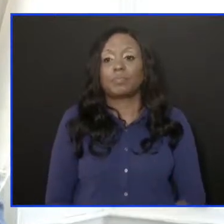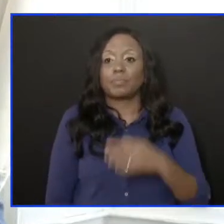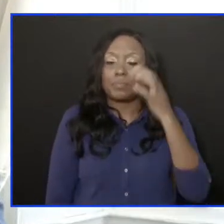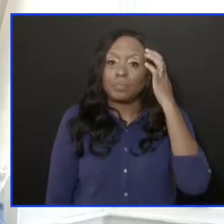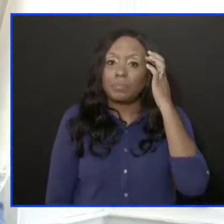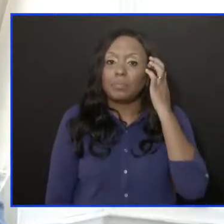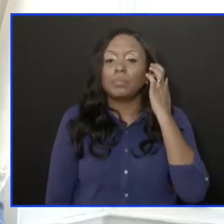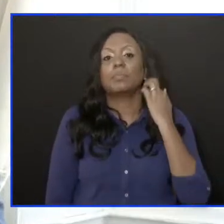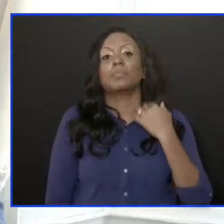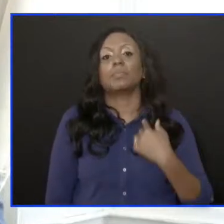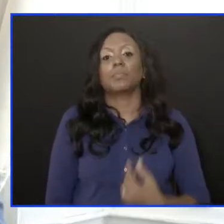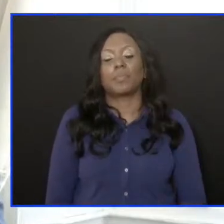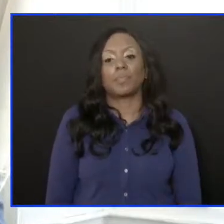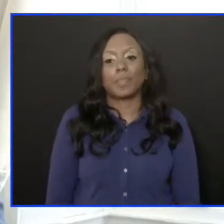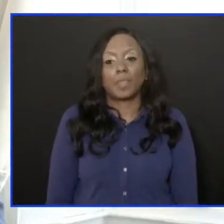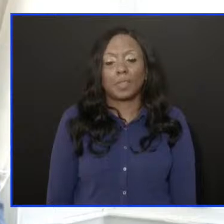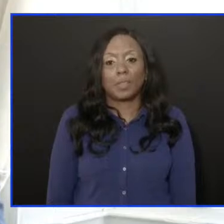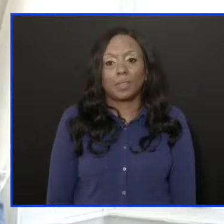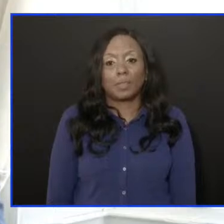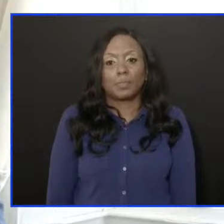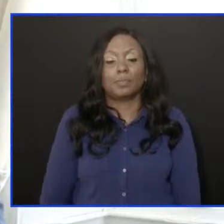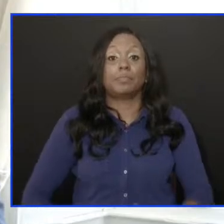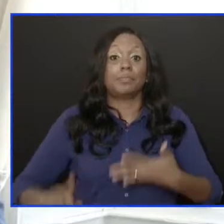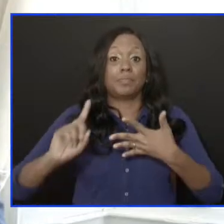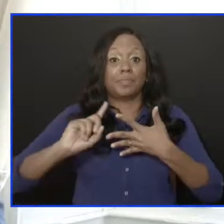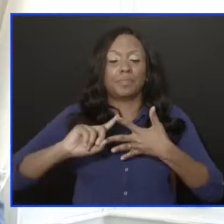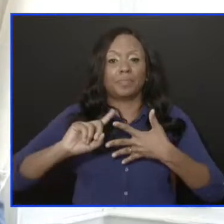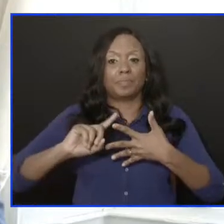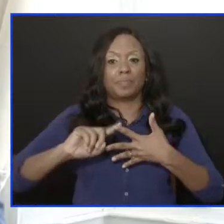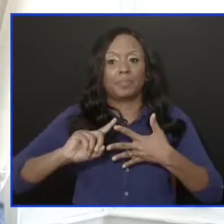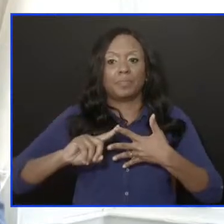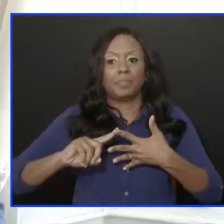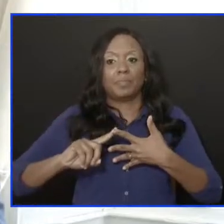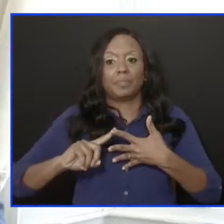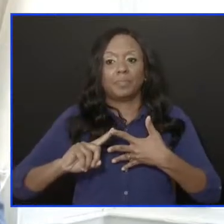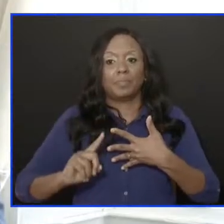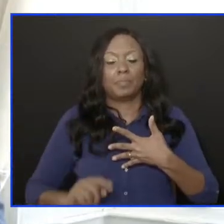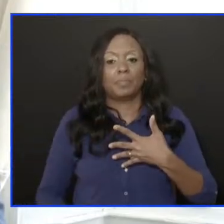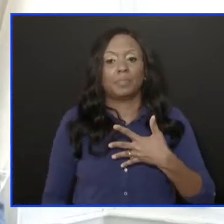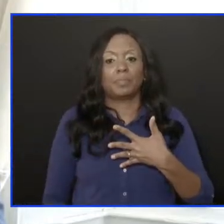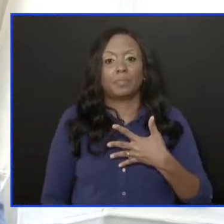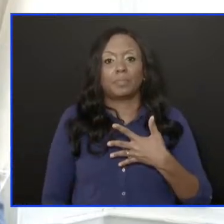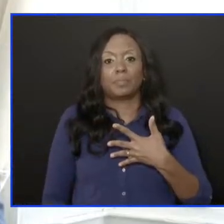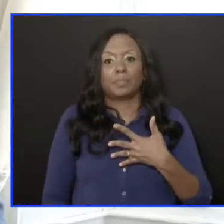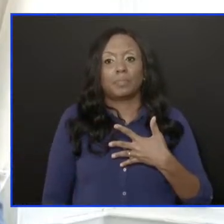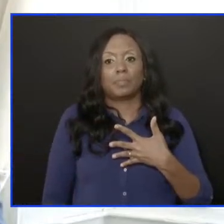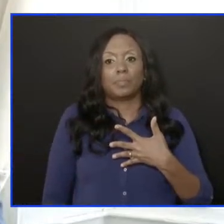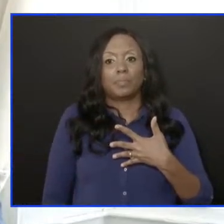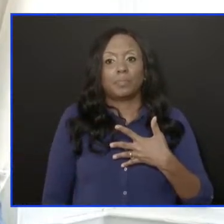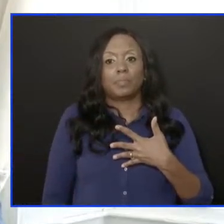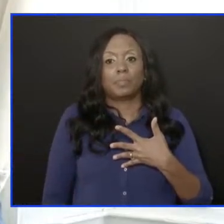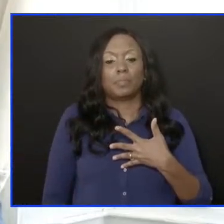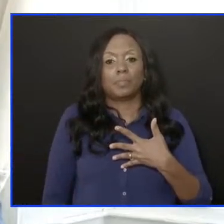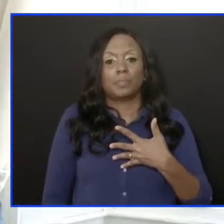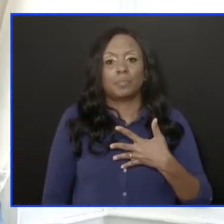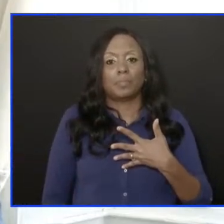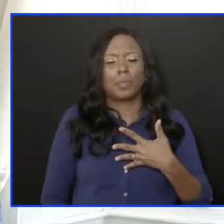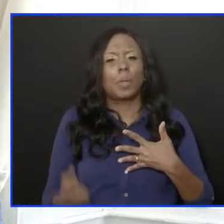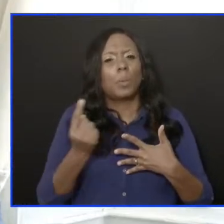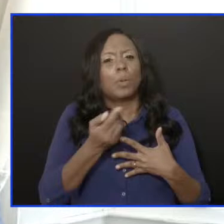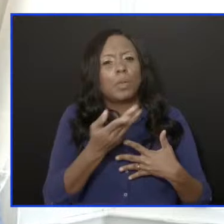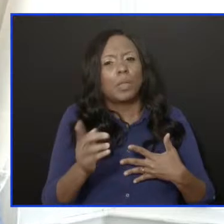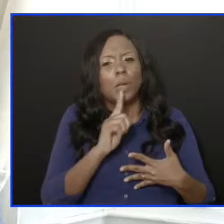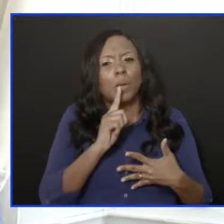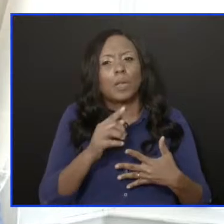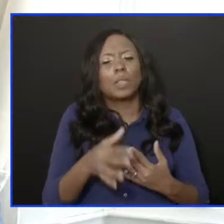Additionally, I would like to report certainly to all Barbadians, one thing that I think is important, and this one has a special place in my heart, and for